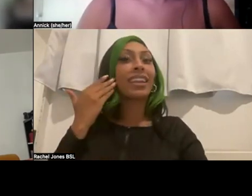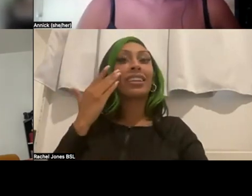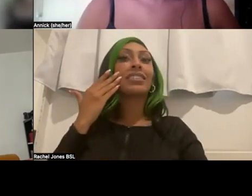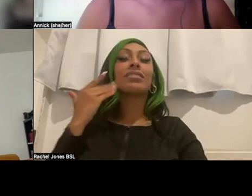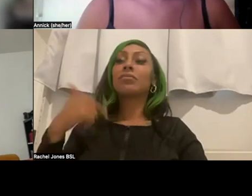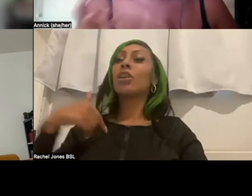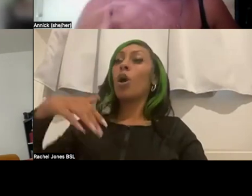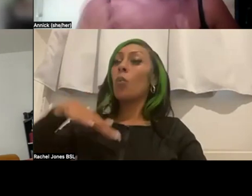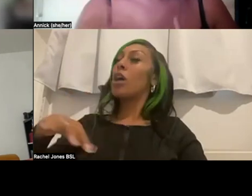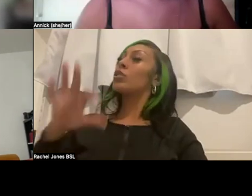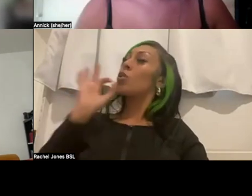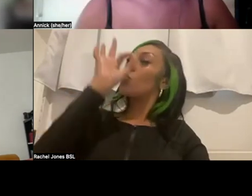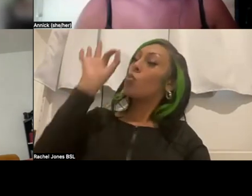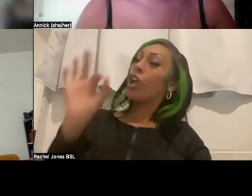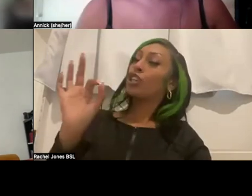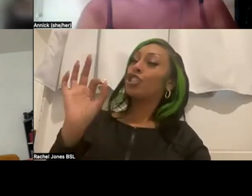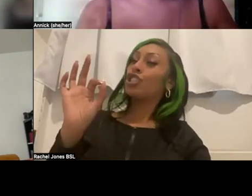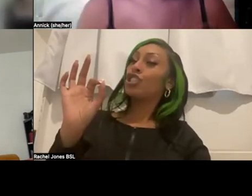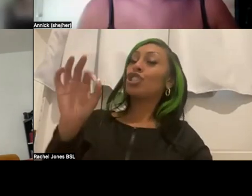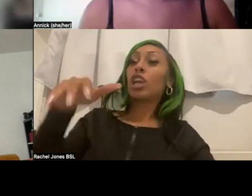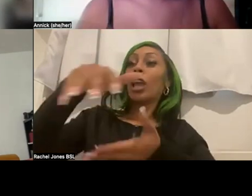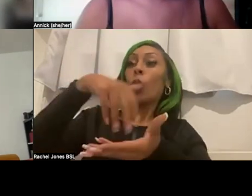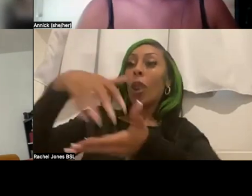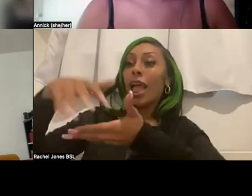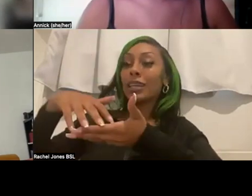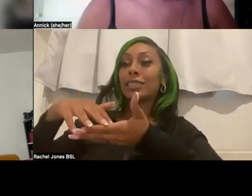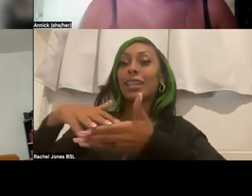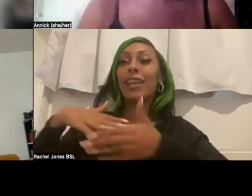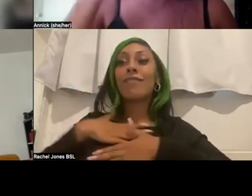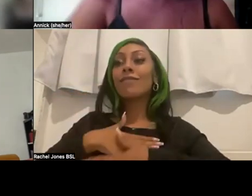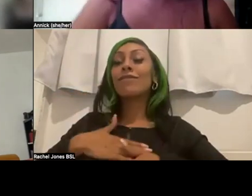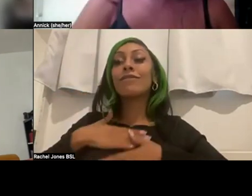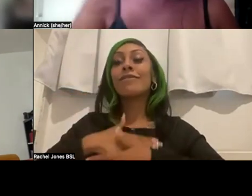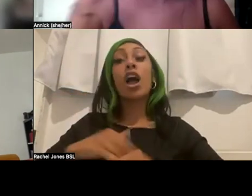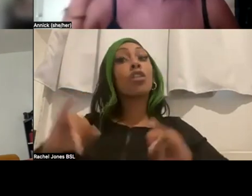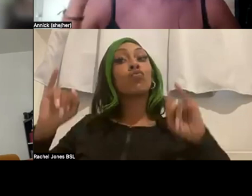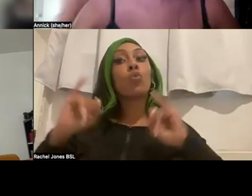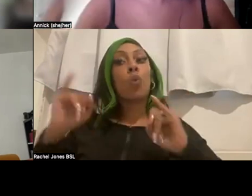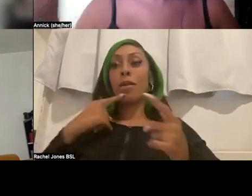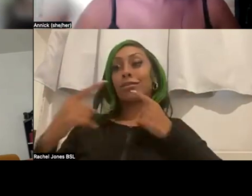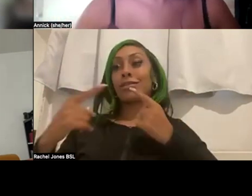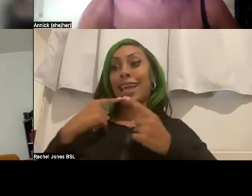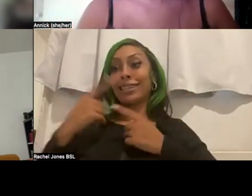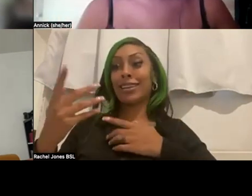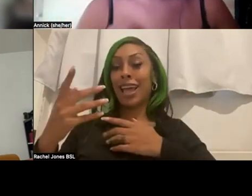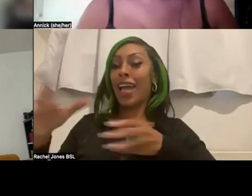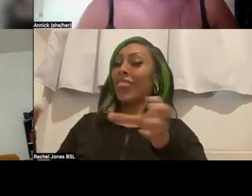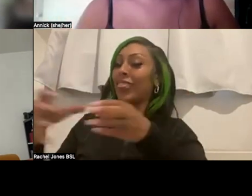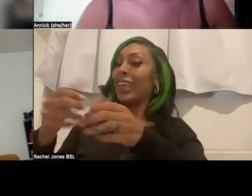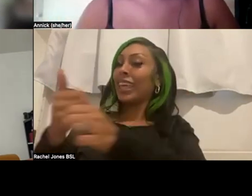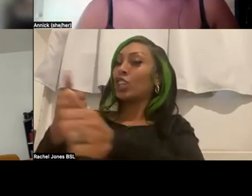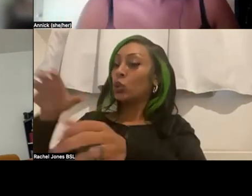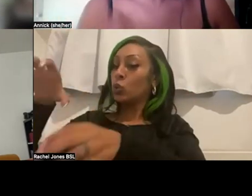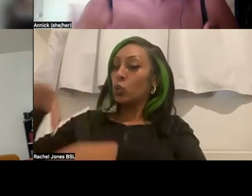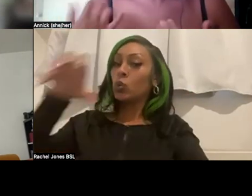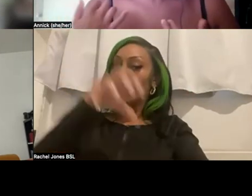And I really want to question that idea of collecting trauma data and the interest of the institutions that are